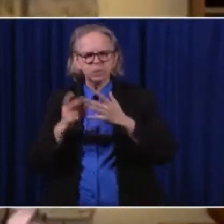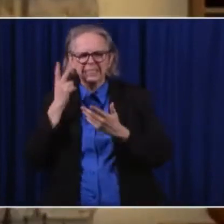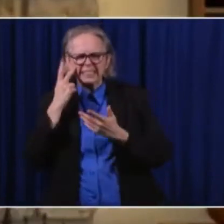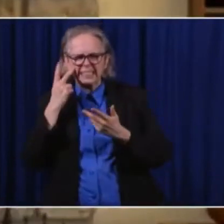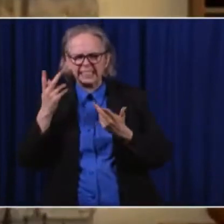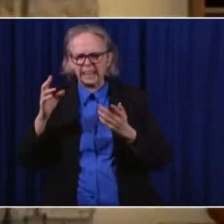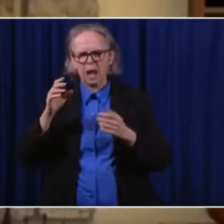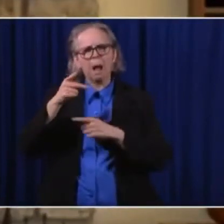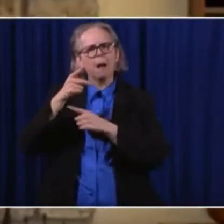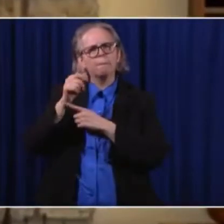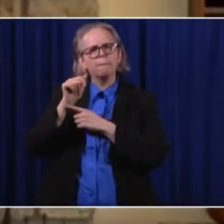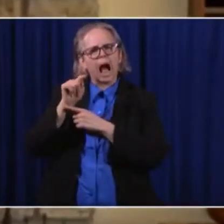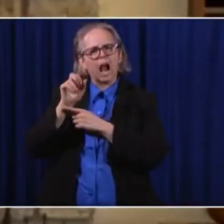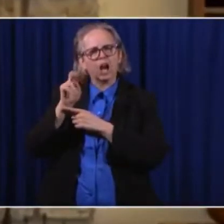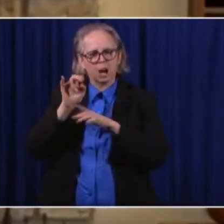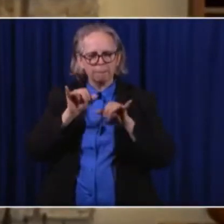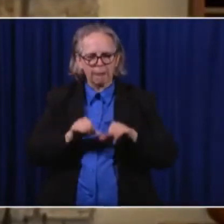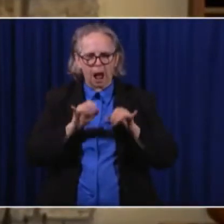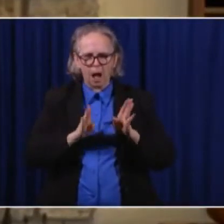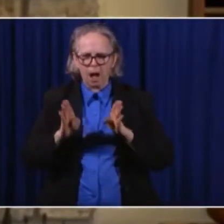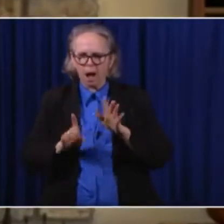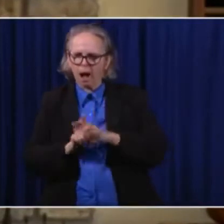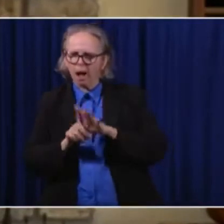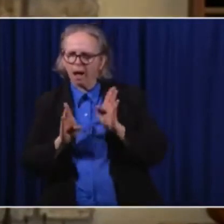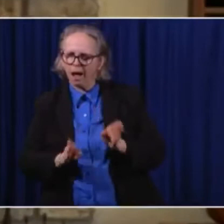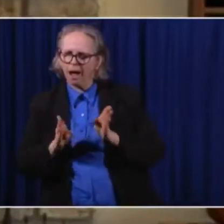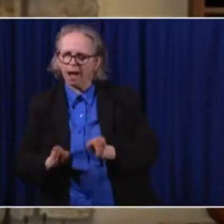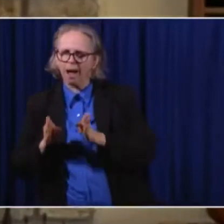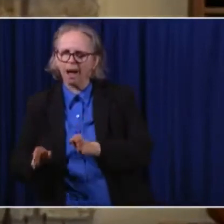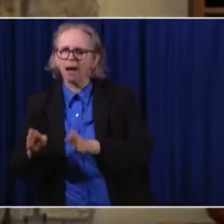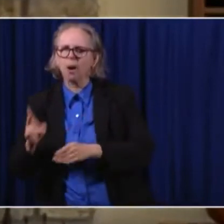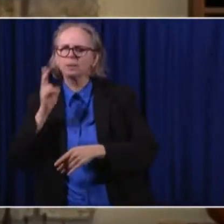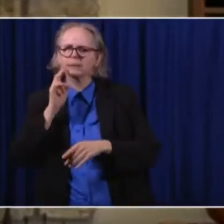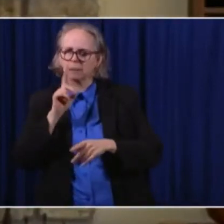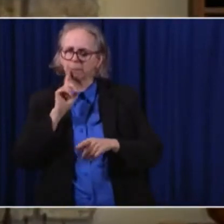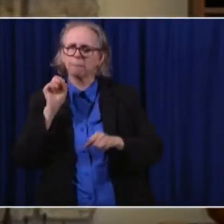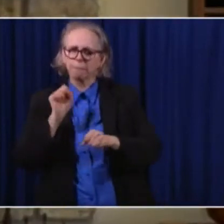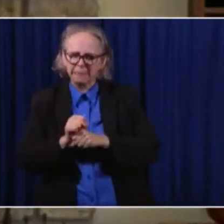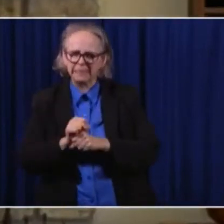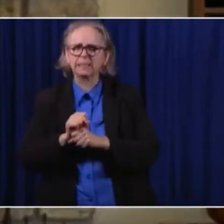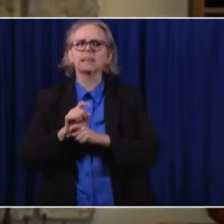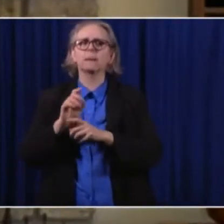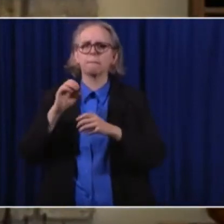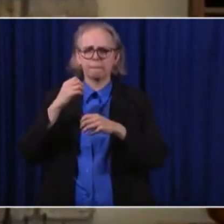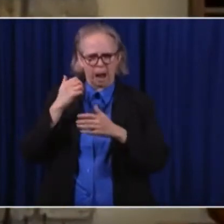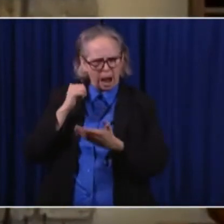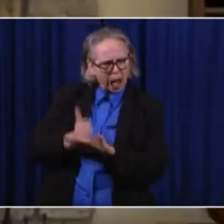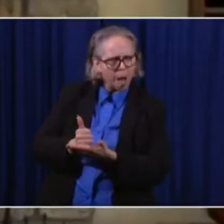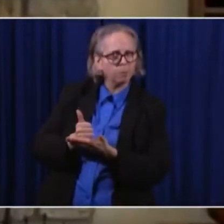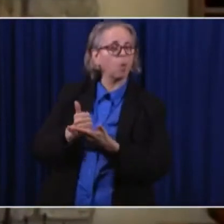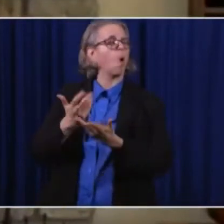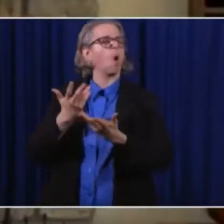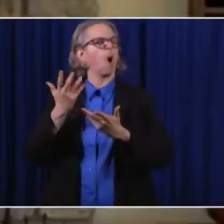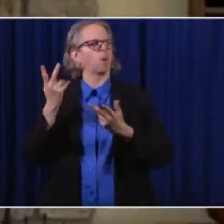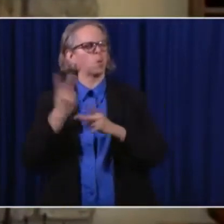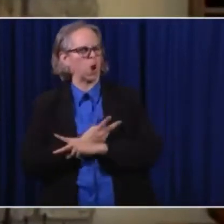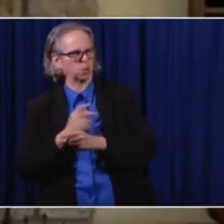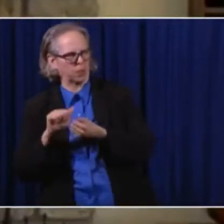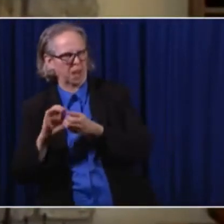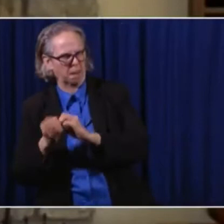see what is going on and what the result there is of doing this. Next question is from James Pilcher